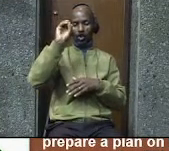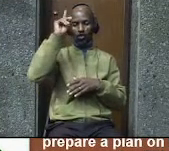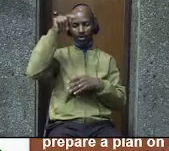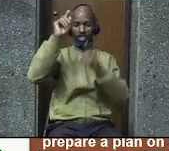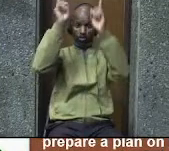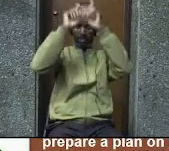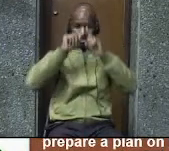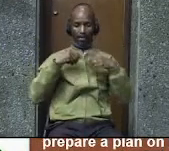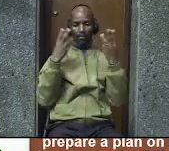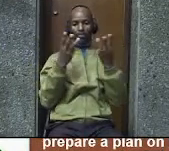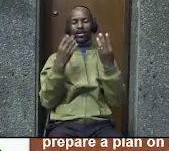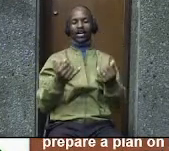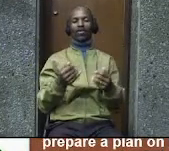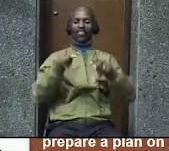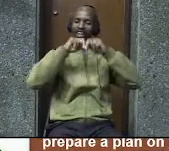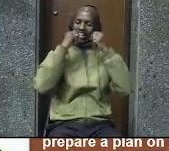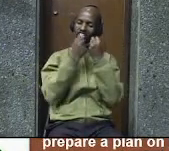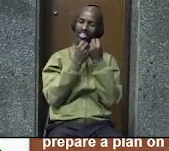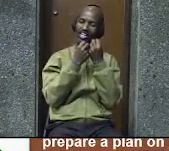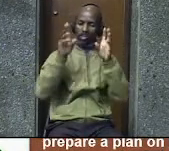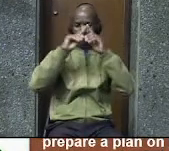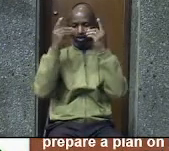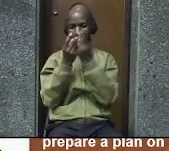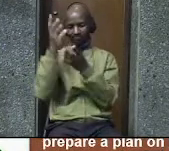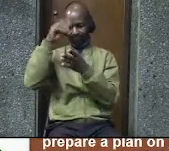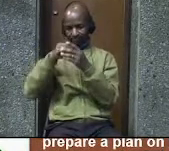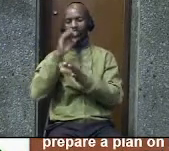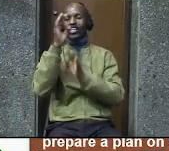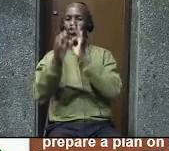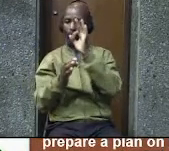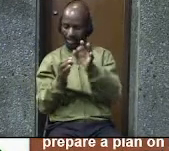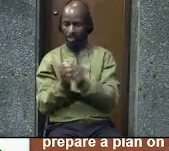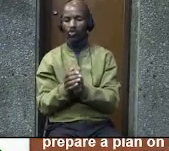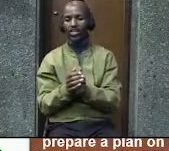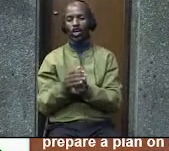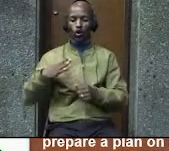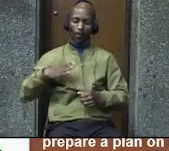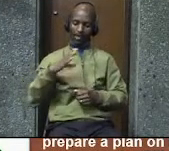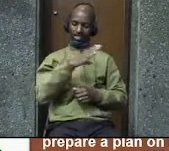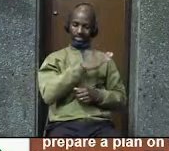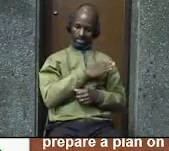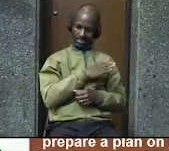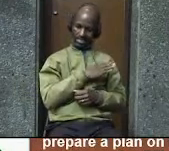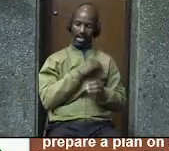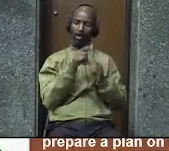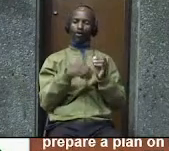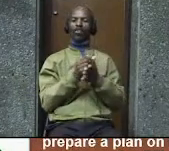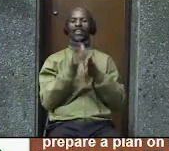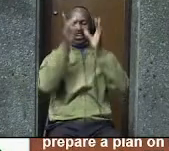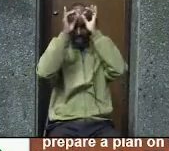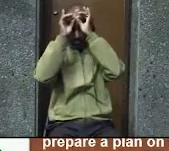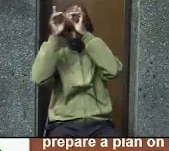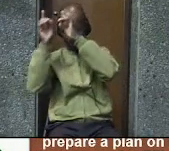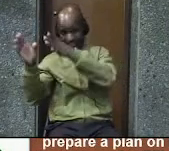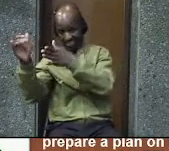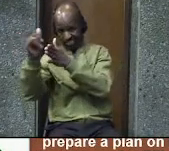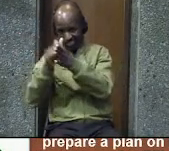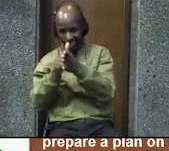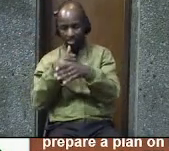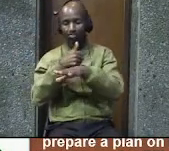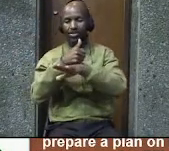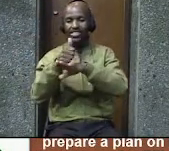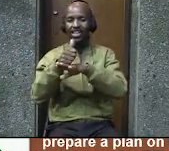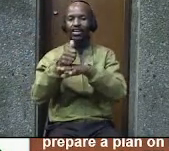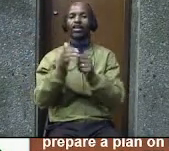delegates. So the national department would come and brief the committee on the detail, just basically the